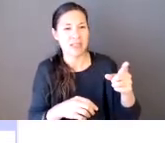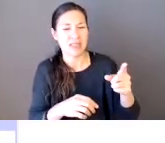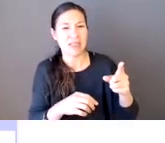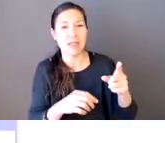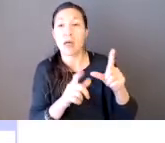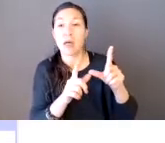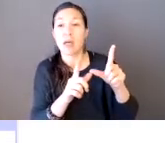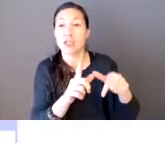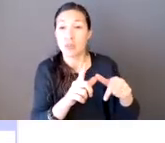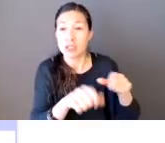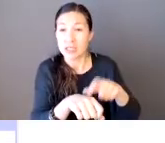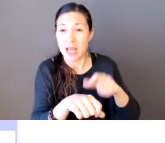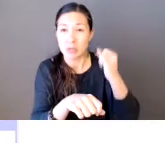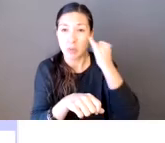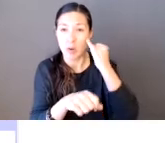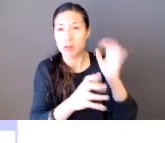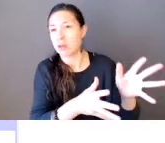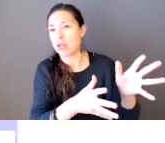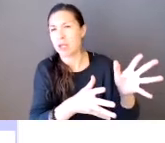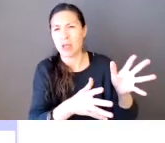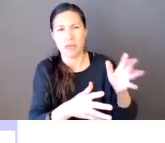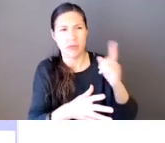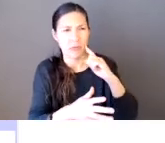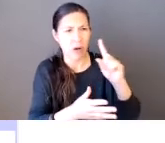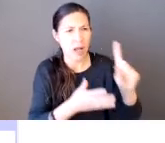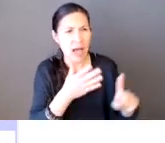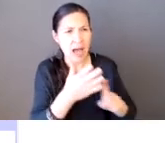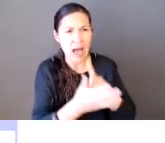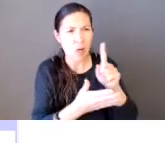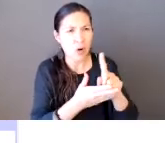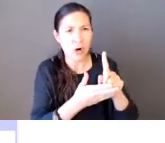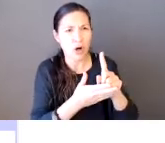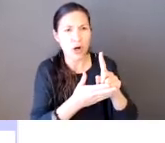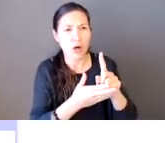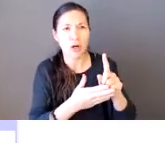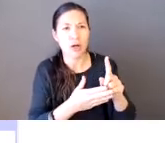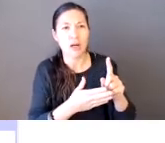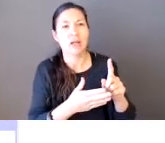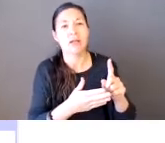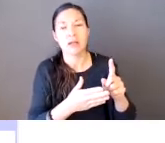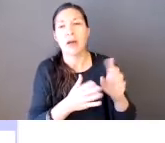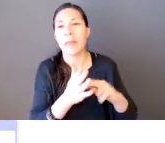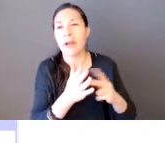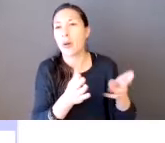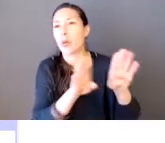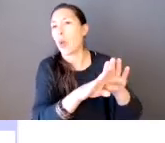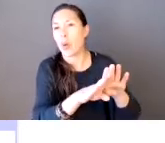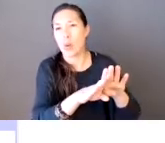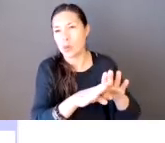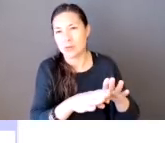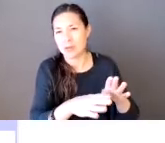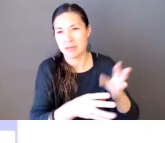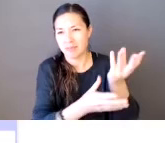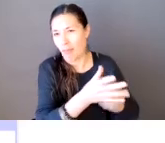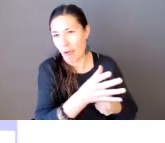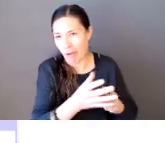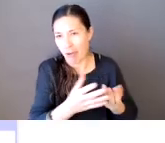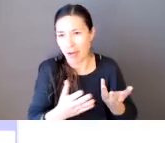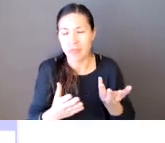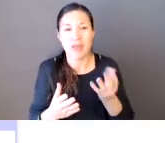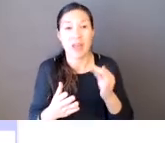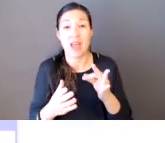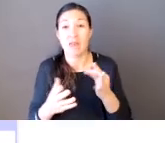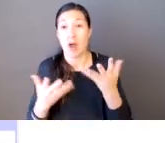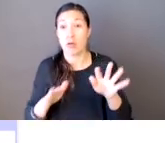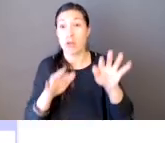it's inactive for, I believe it's an hour, then it closes you out and you lose everything. So if you've typed in quite a bit